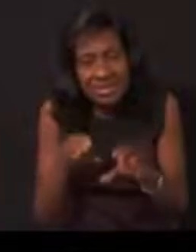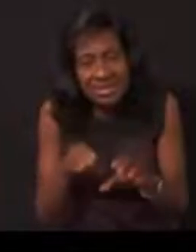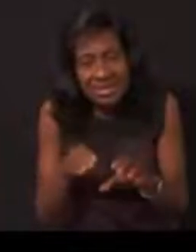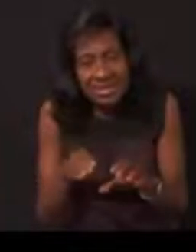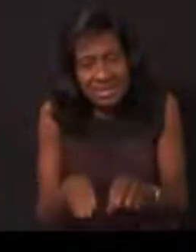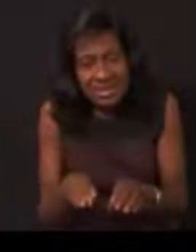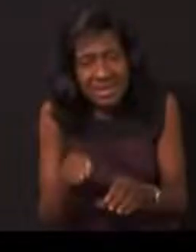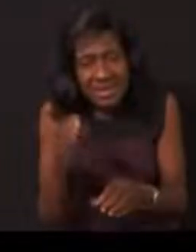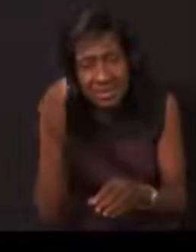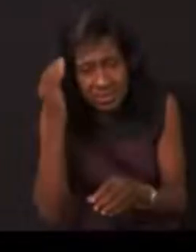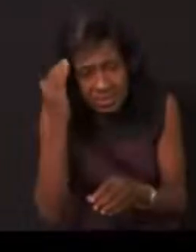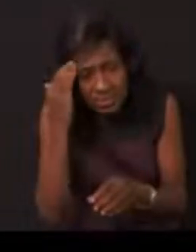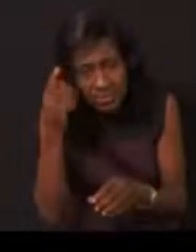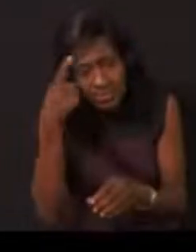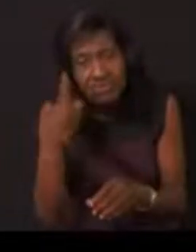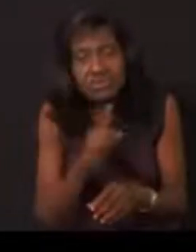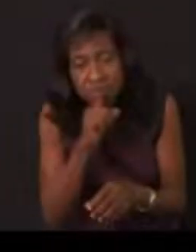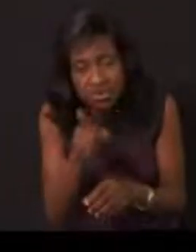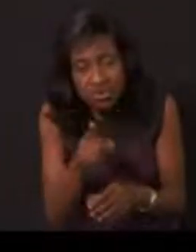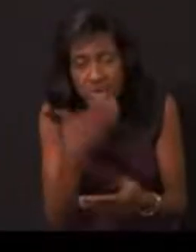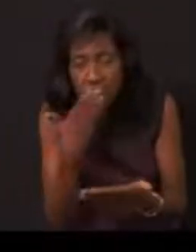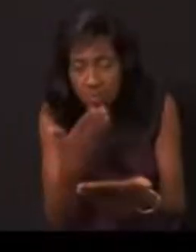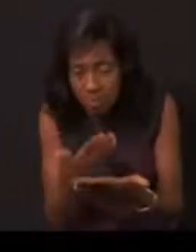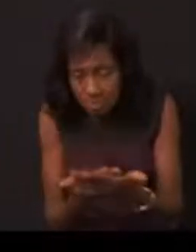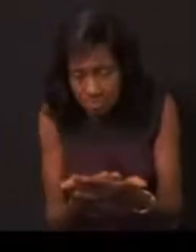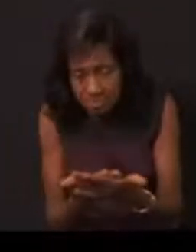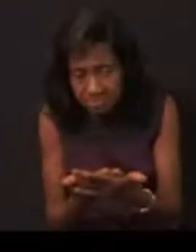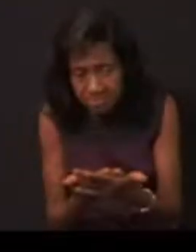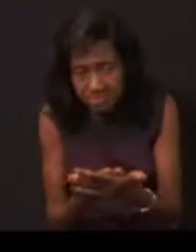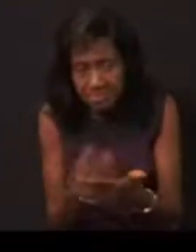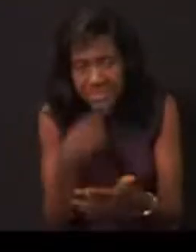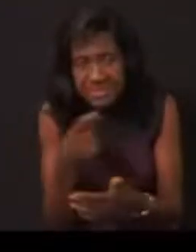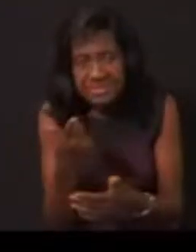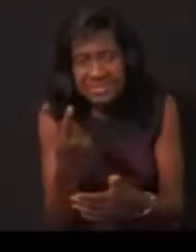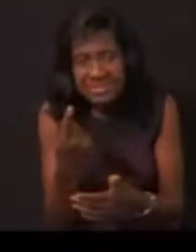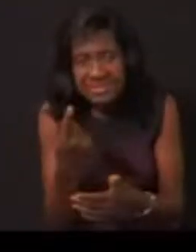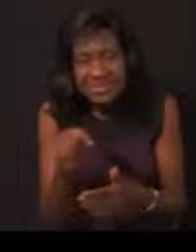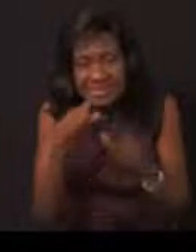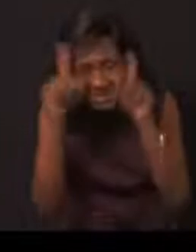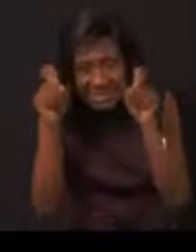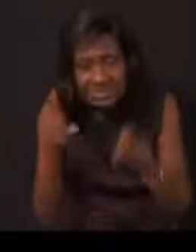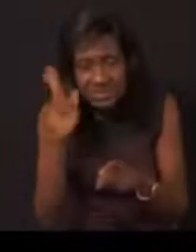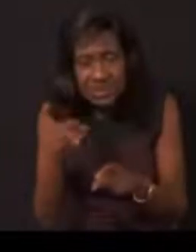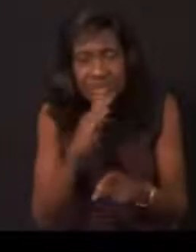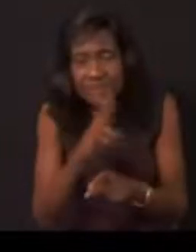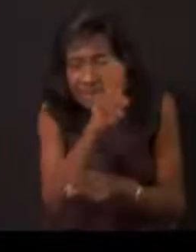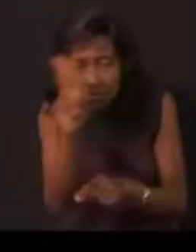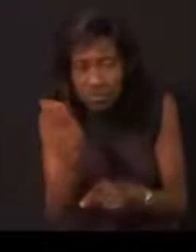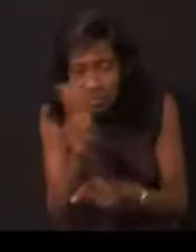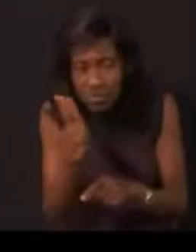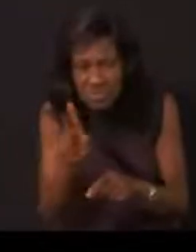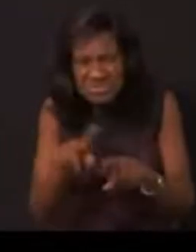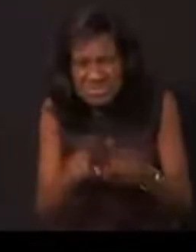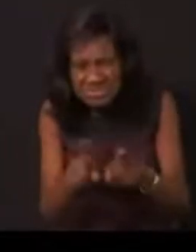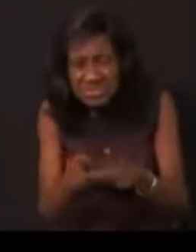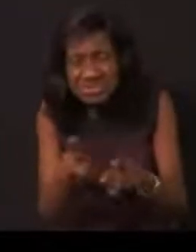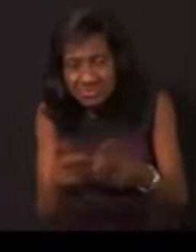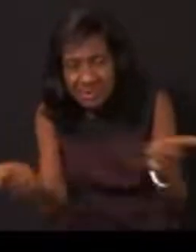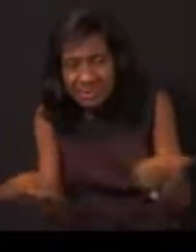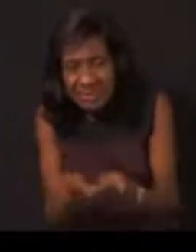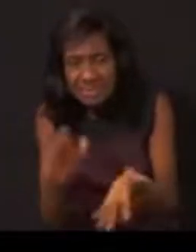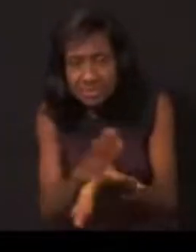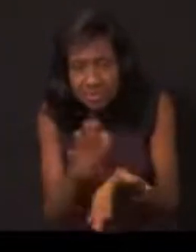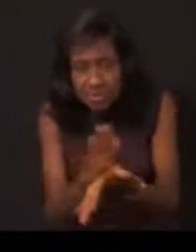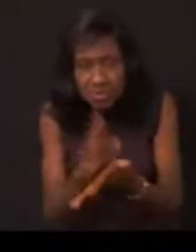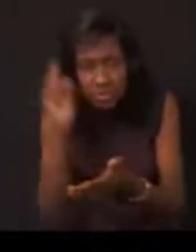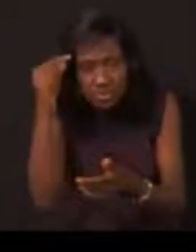sure about the quality of their product. Now, the tests will be used in many environments, as the Premier said, such as schools and